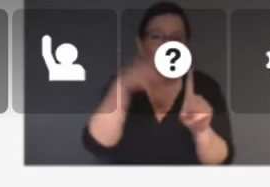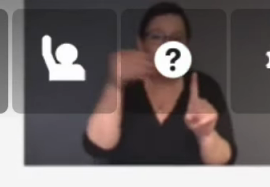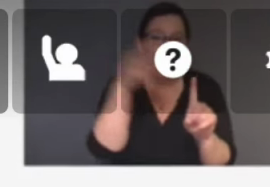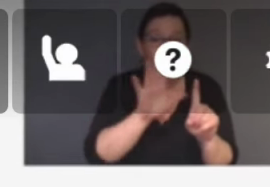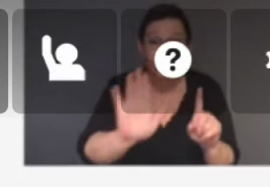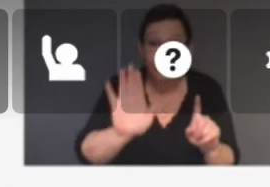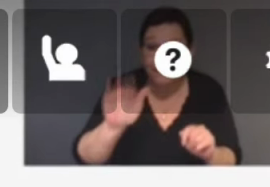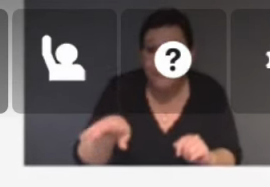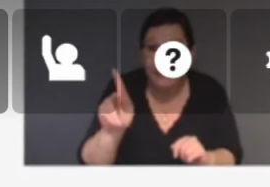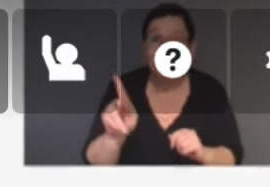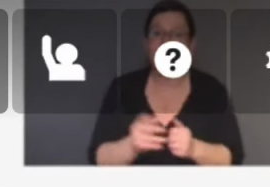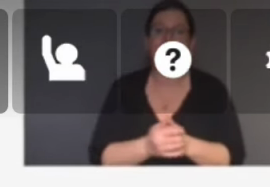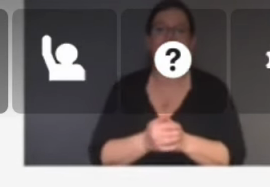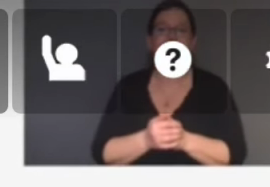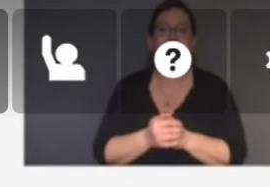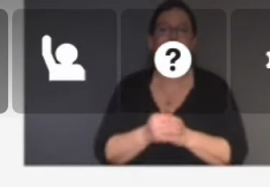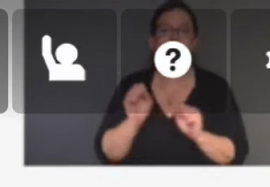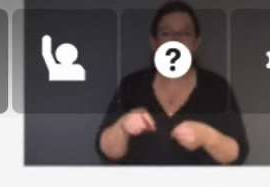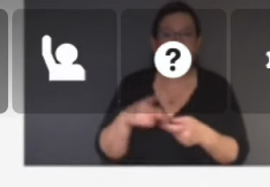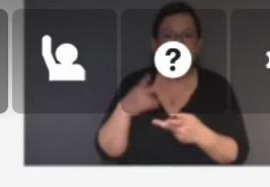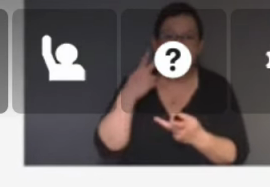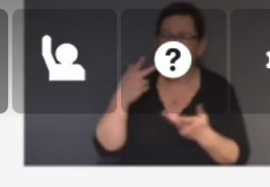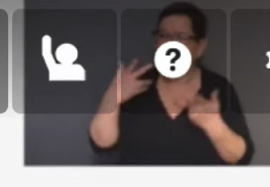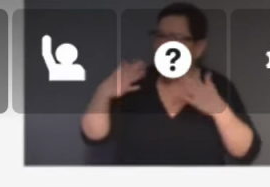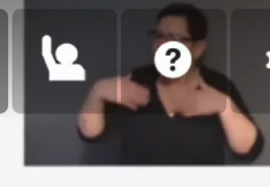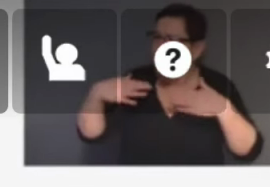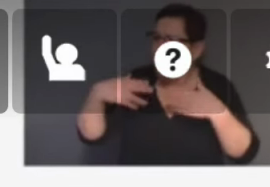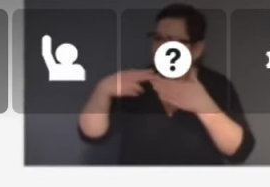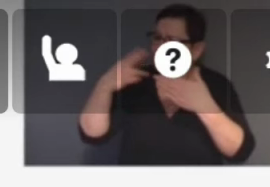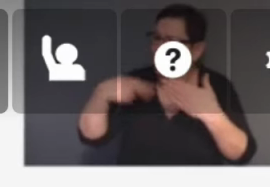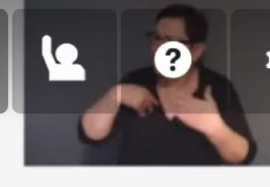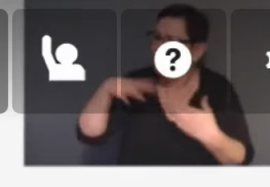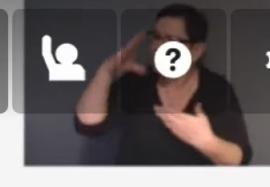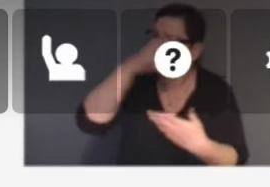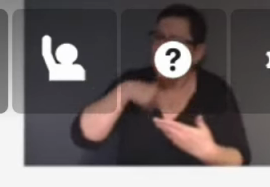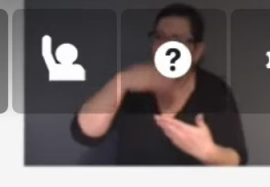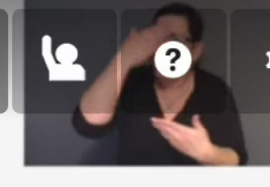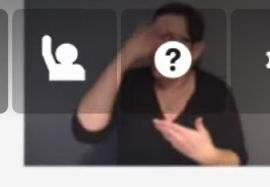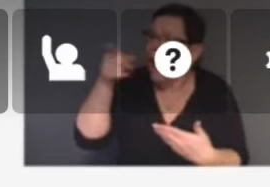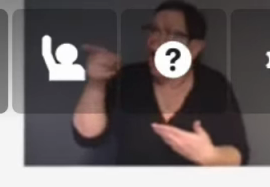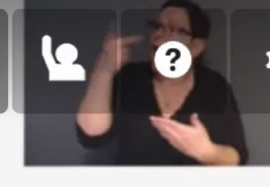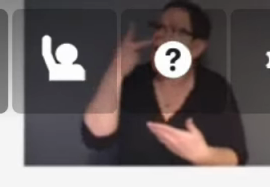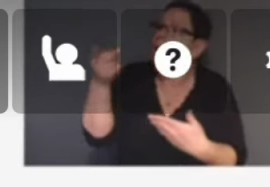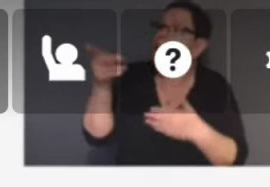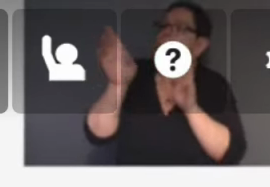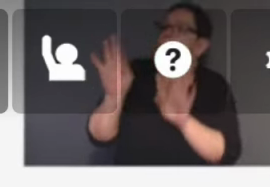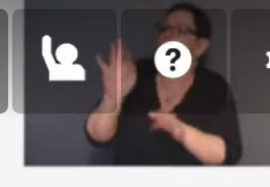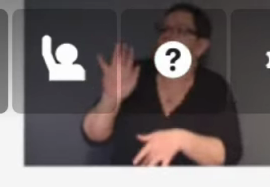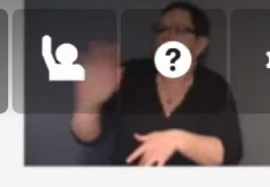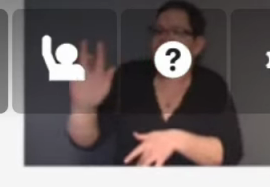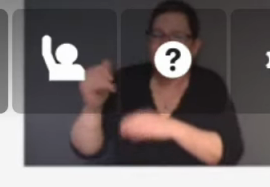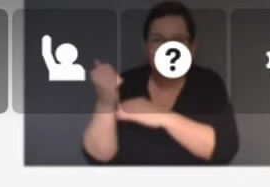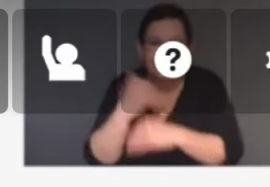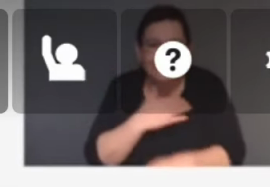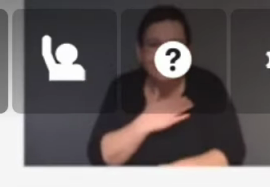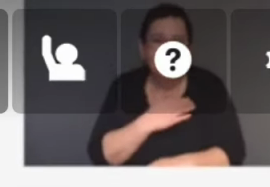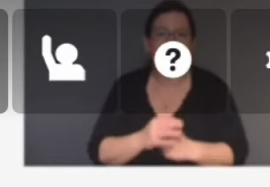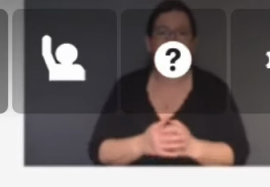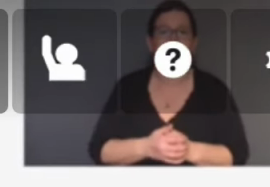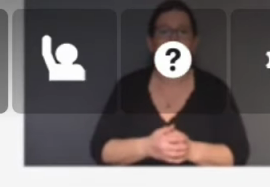such as your notice of assessment and more. To sign up, go to the web address on your